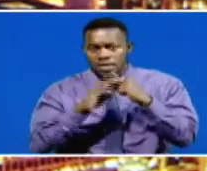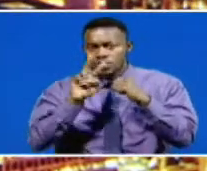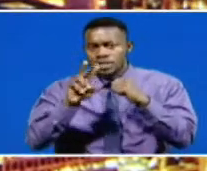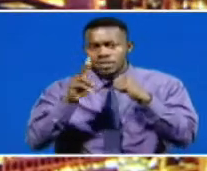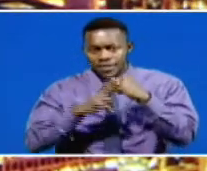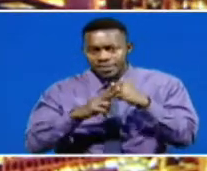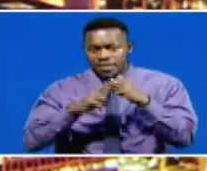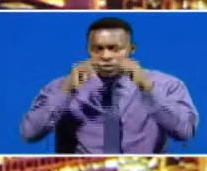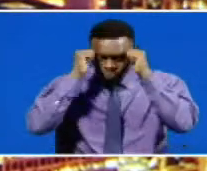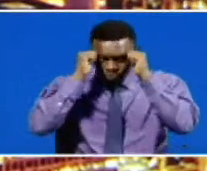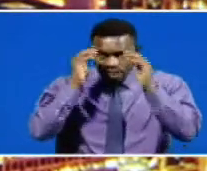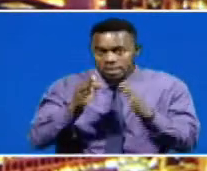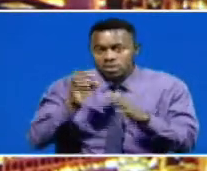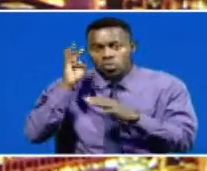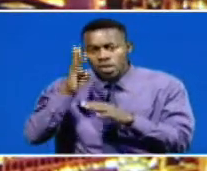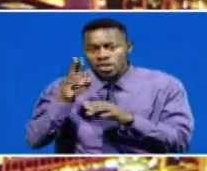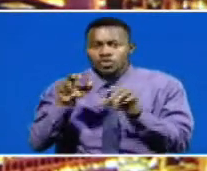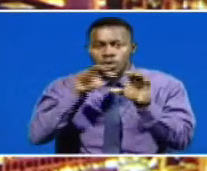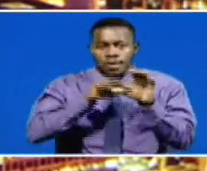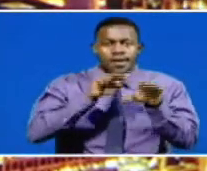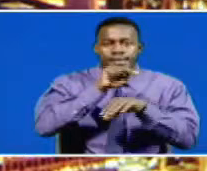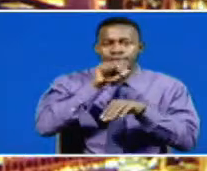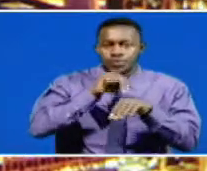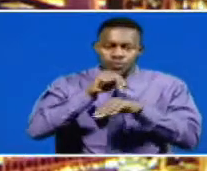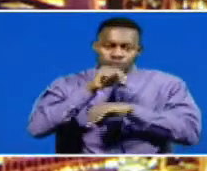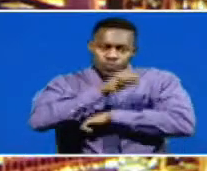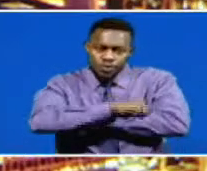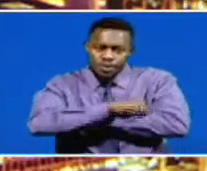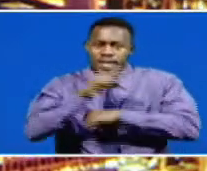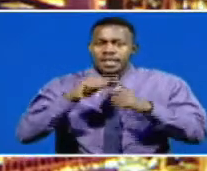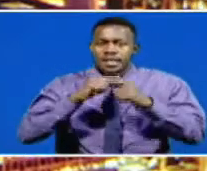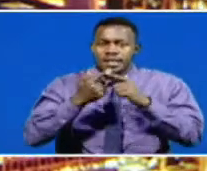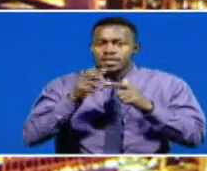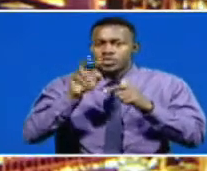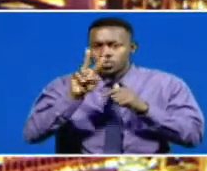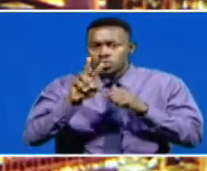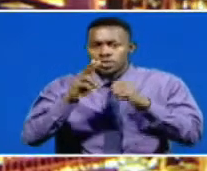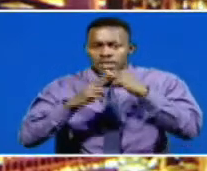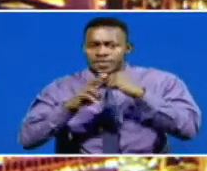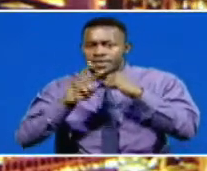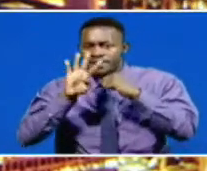42,927 students will join national schools, with